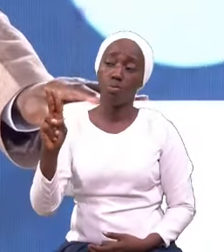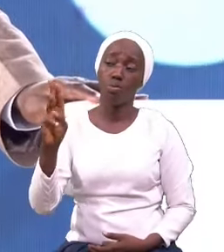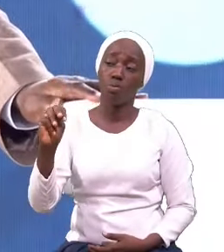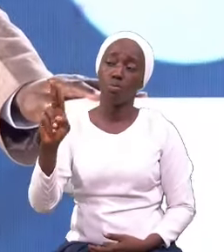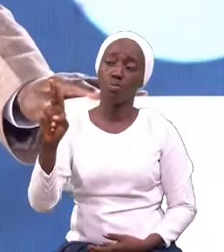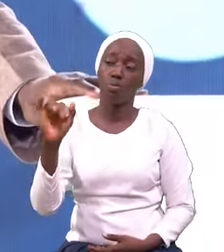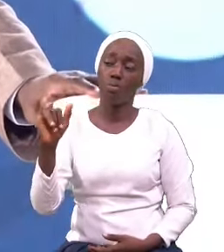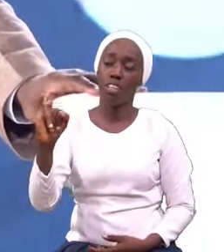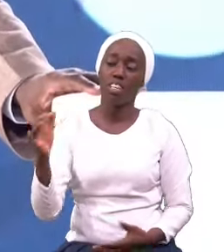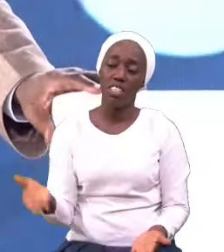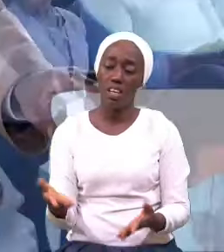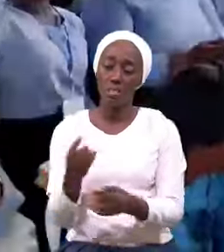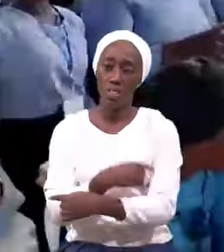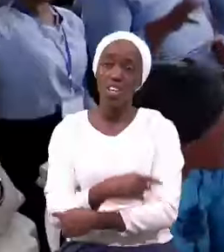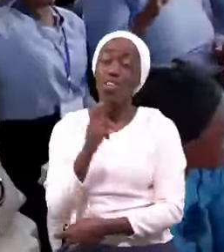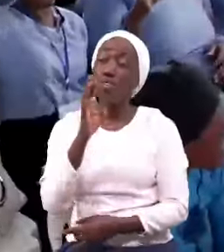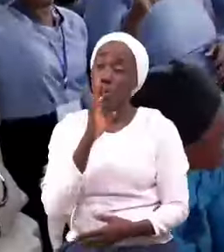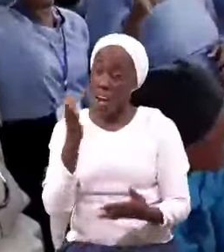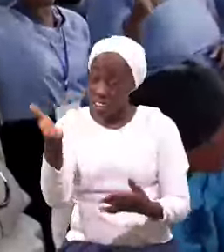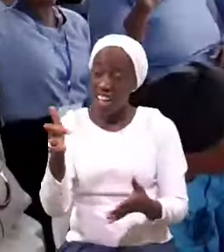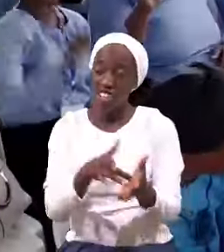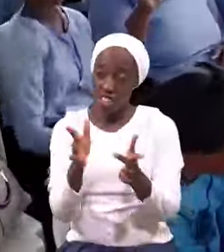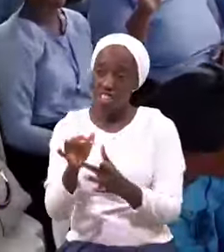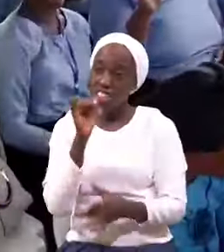You are there, Jesus is there. Yeah.